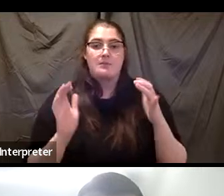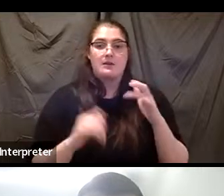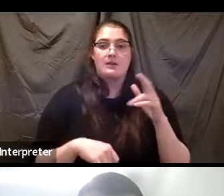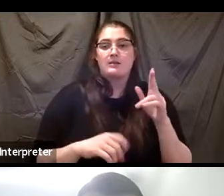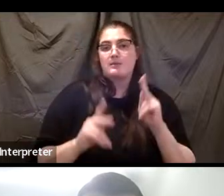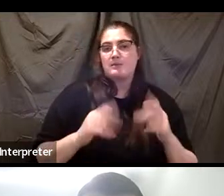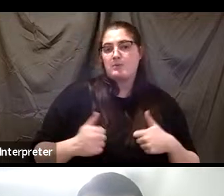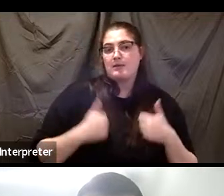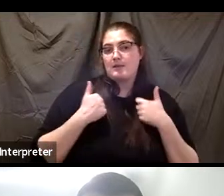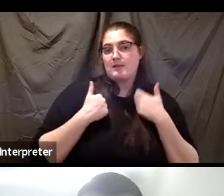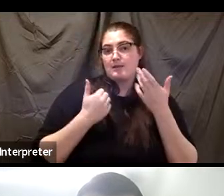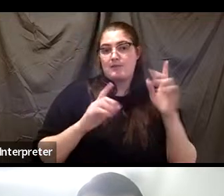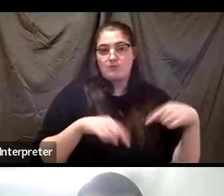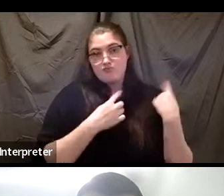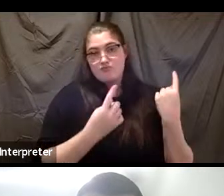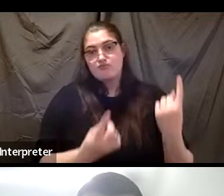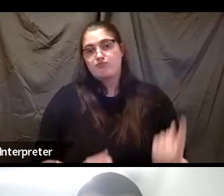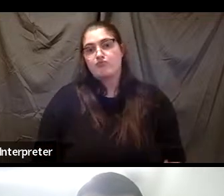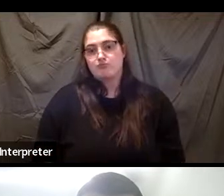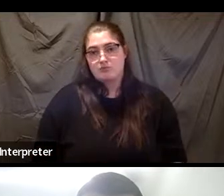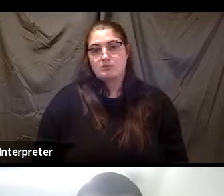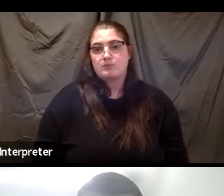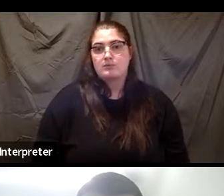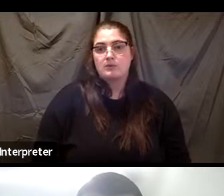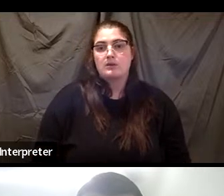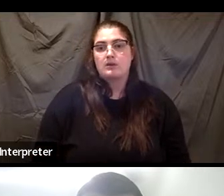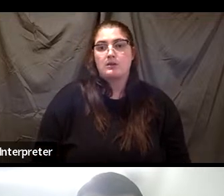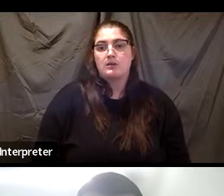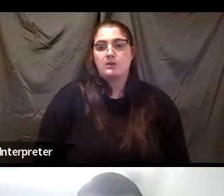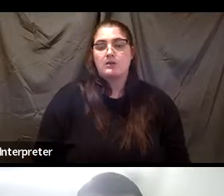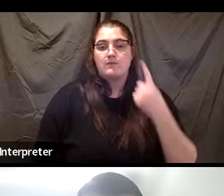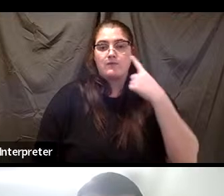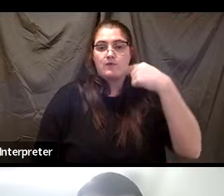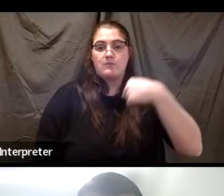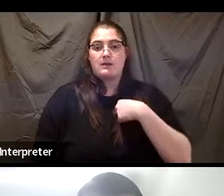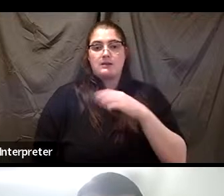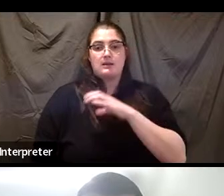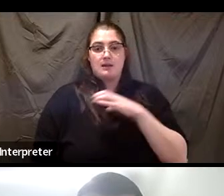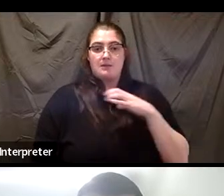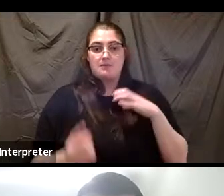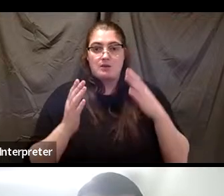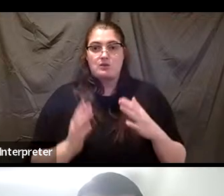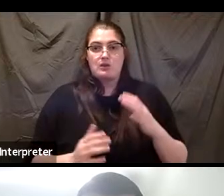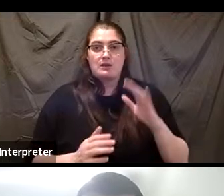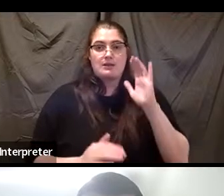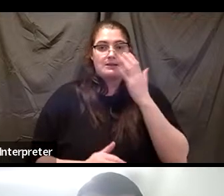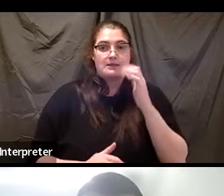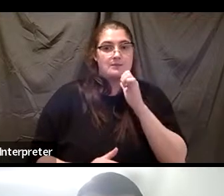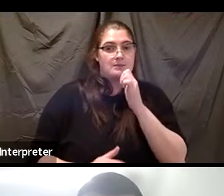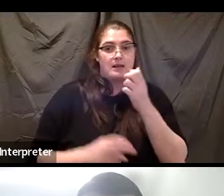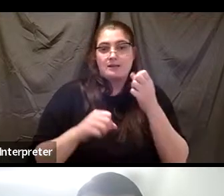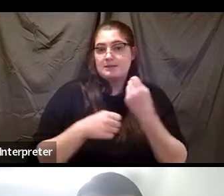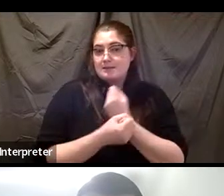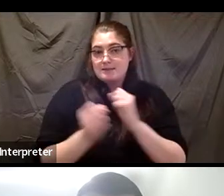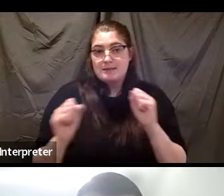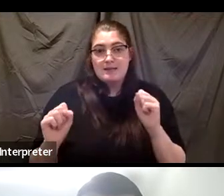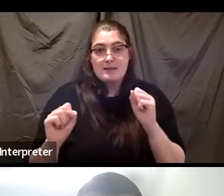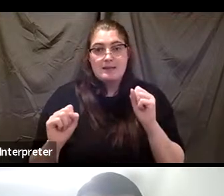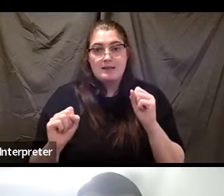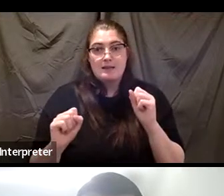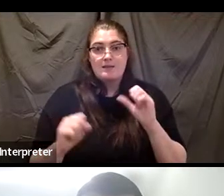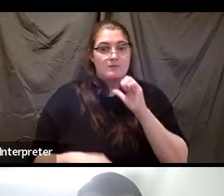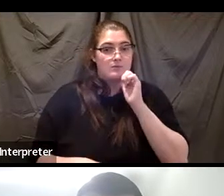use Montelli on a regular. So it to me as a commissioner, it seems unsafe and unpractical to not